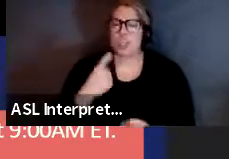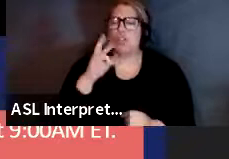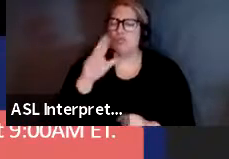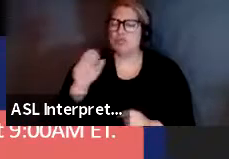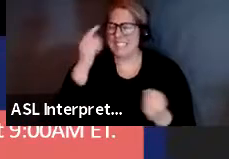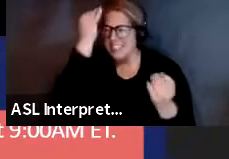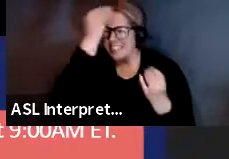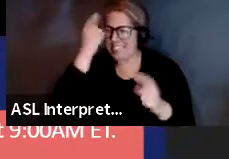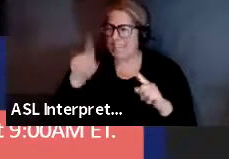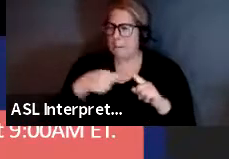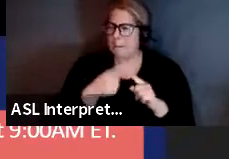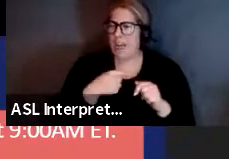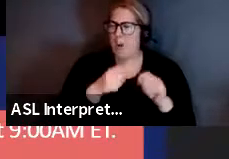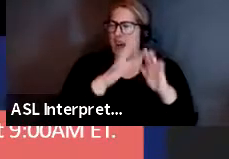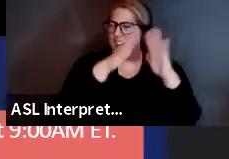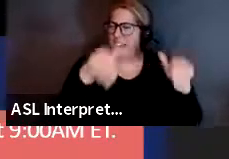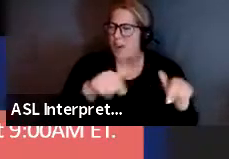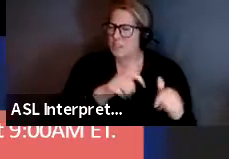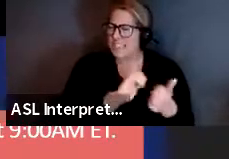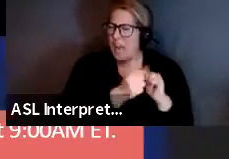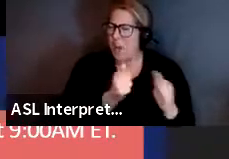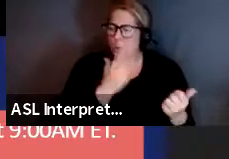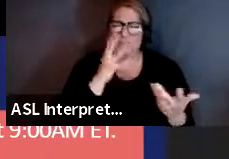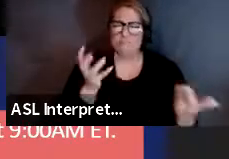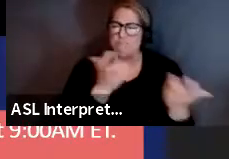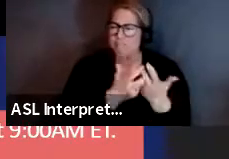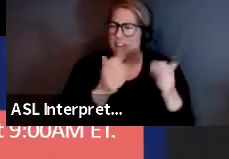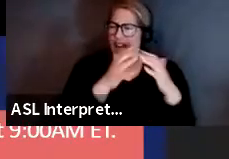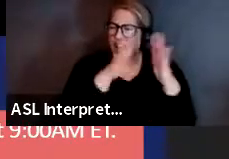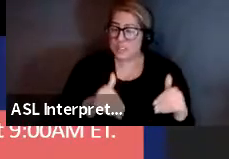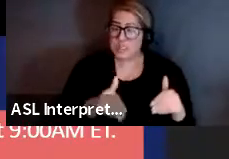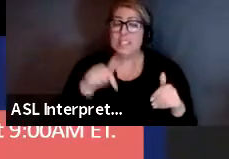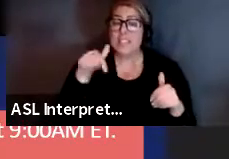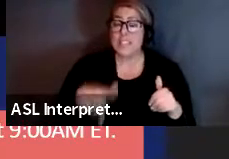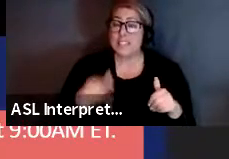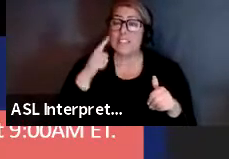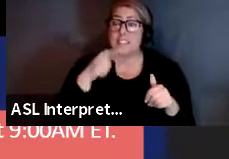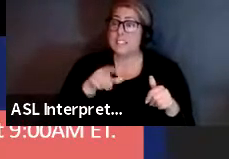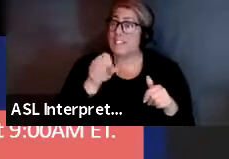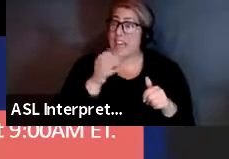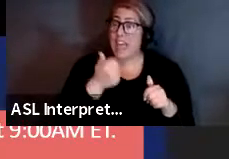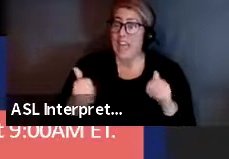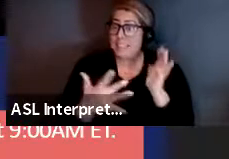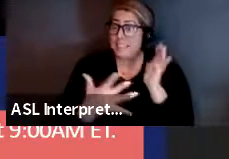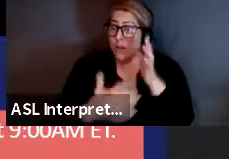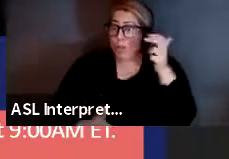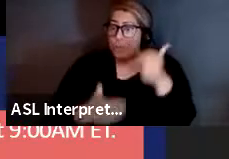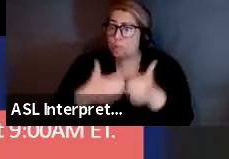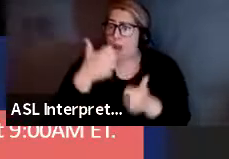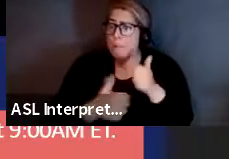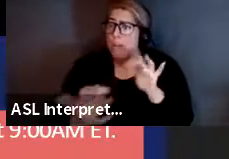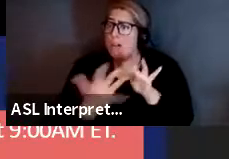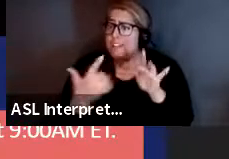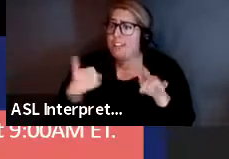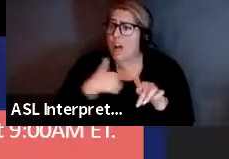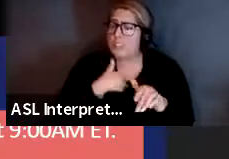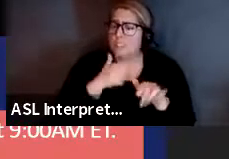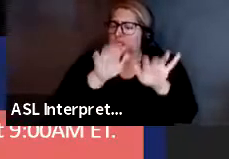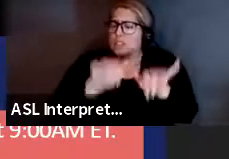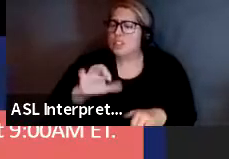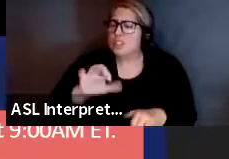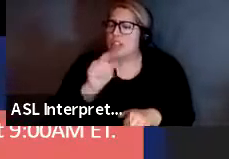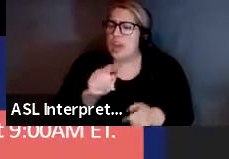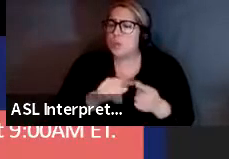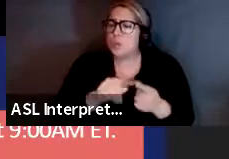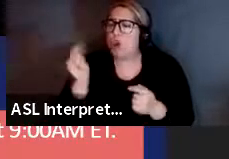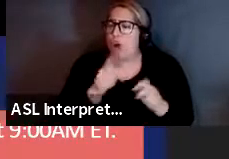you will notice, all participants have been muted. If you have any technical issues, please send a chat to all panelists and hosts, the directions of which you